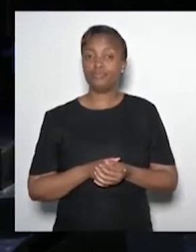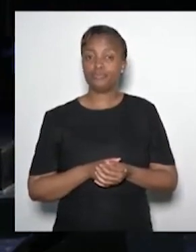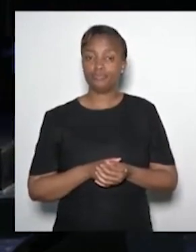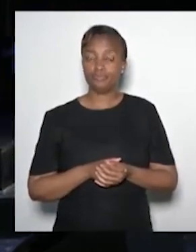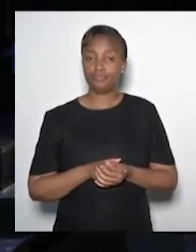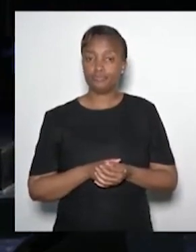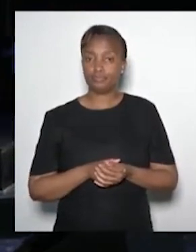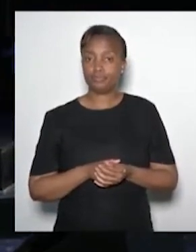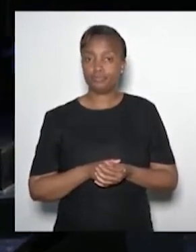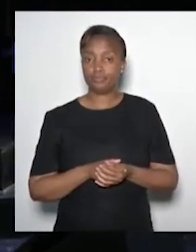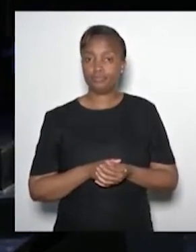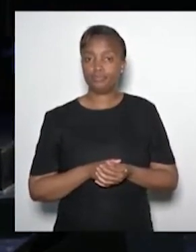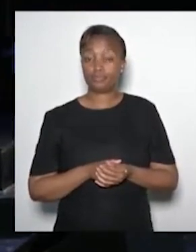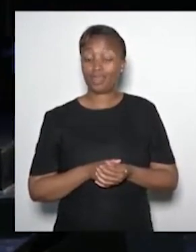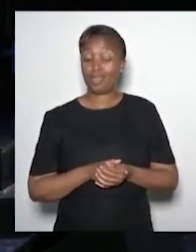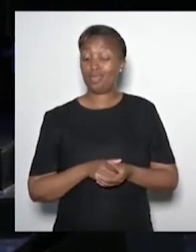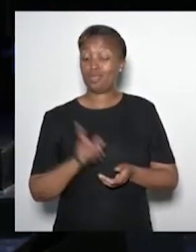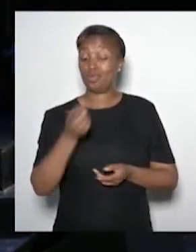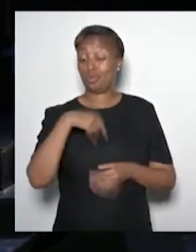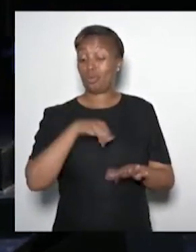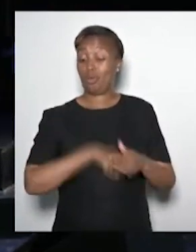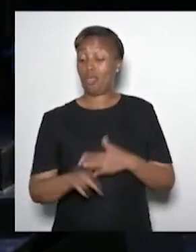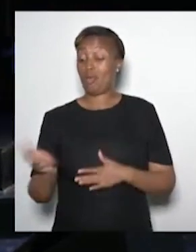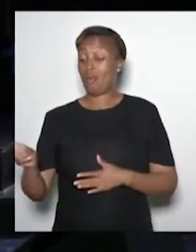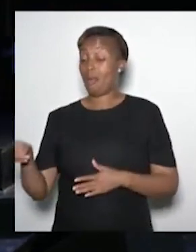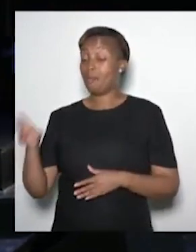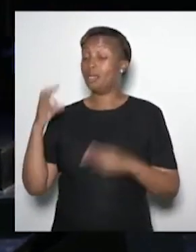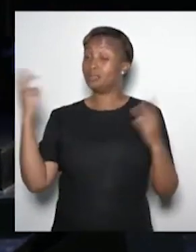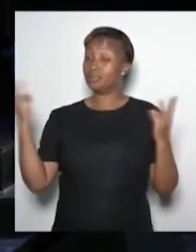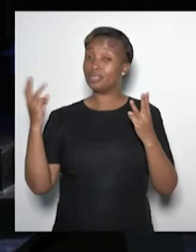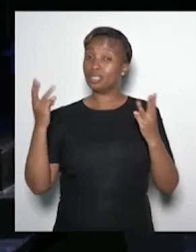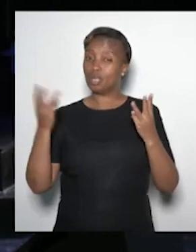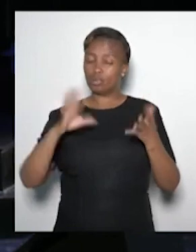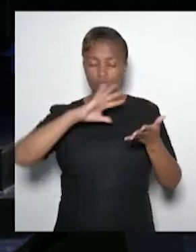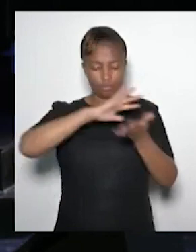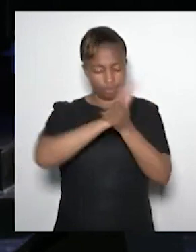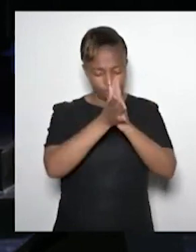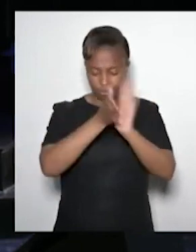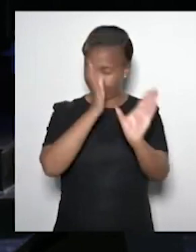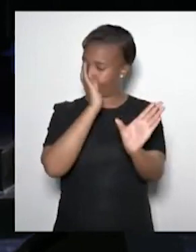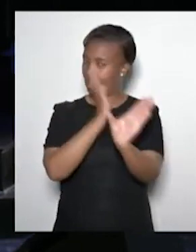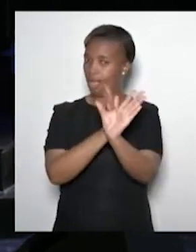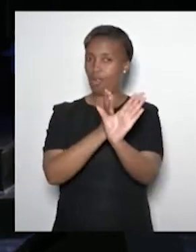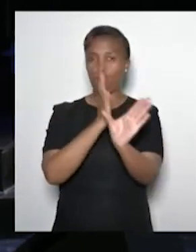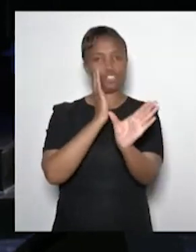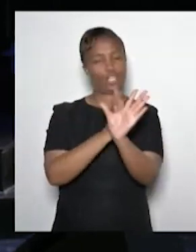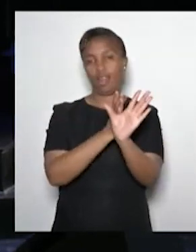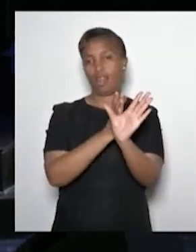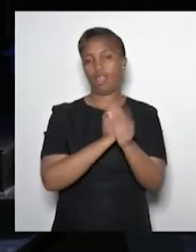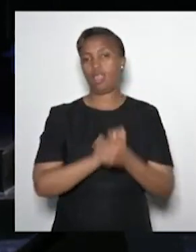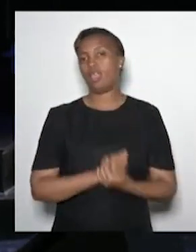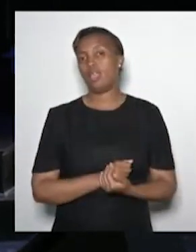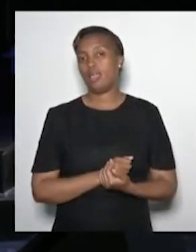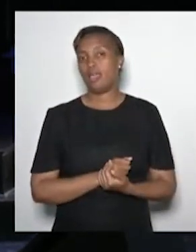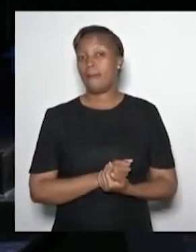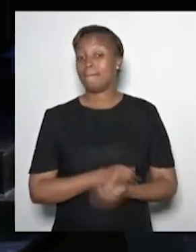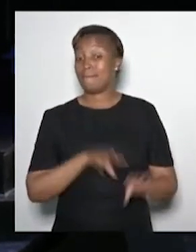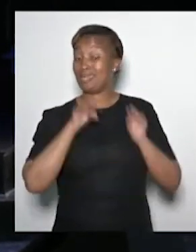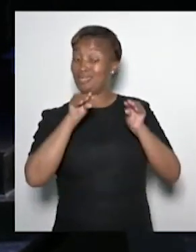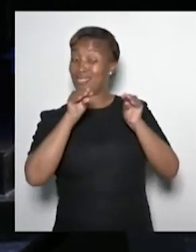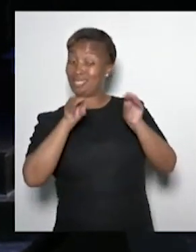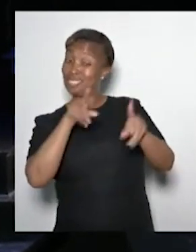So, runabazalwane, we have been damaged psychologically by that